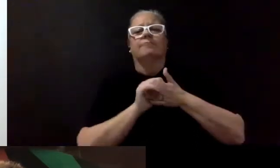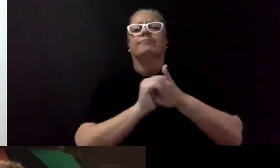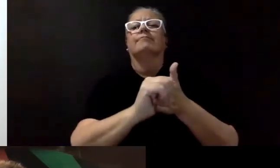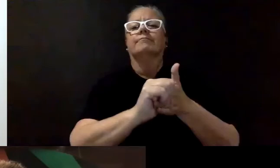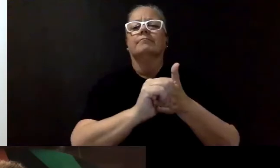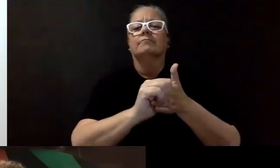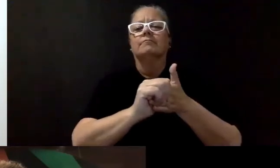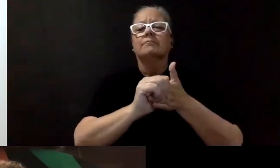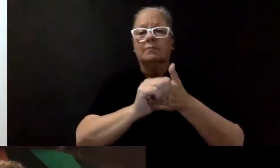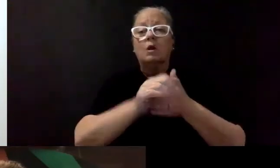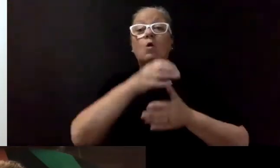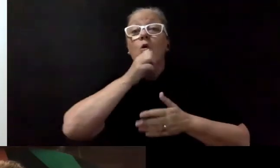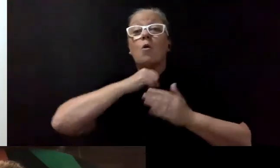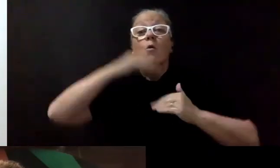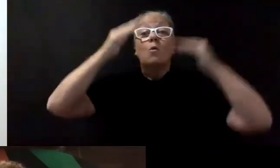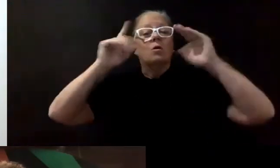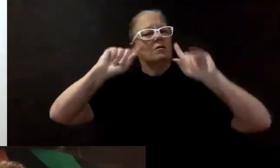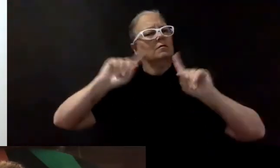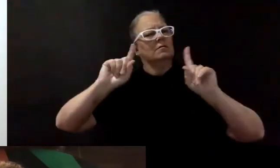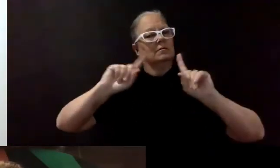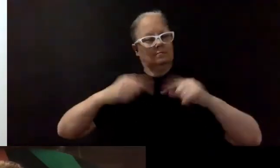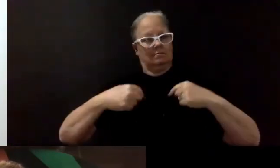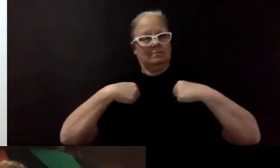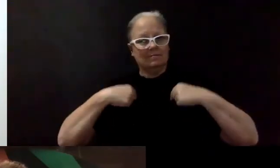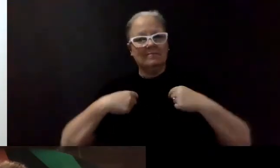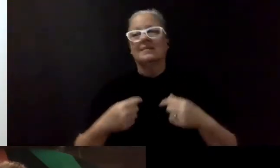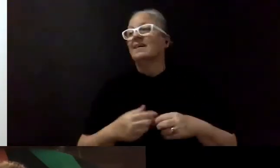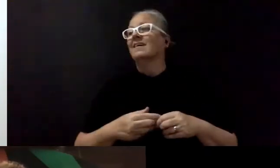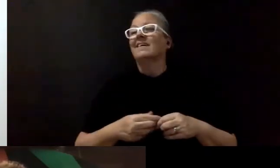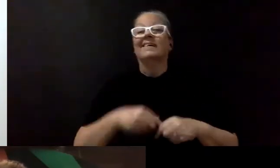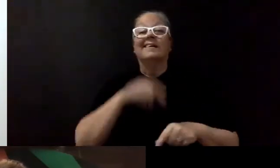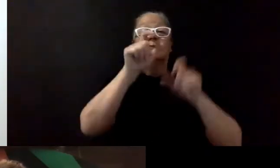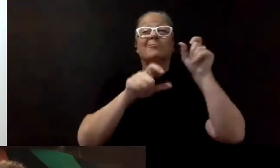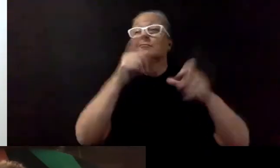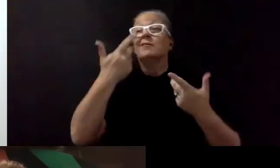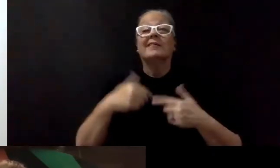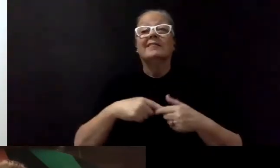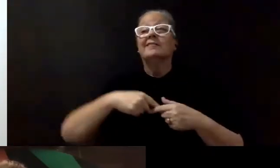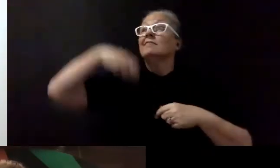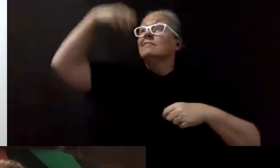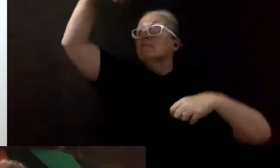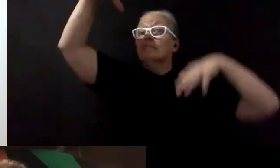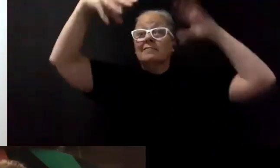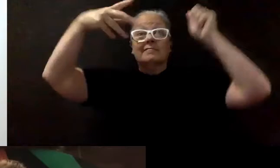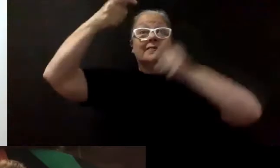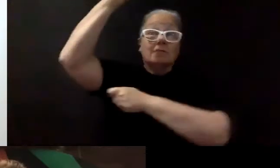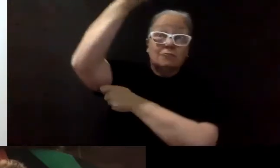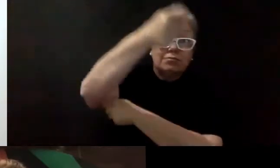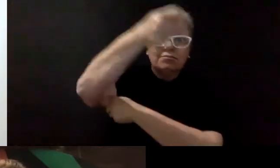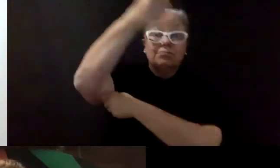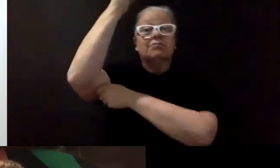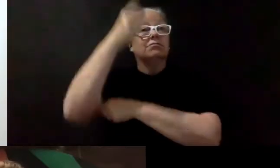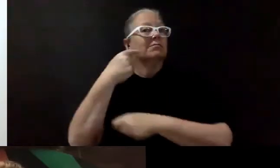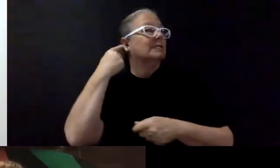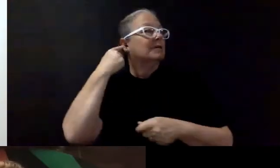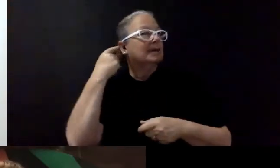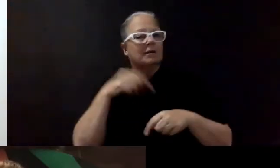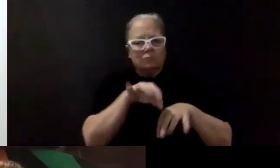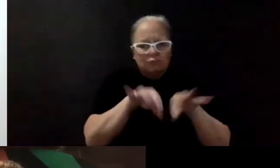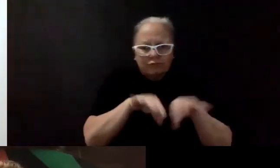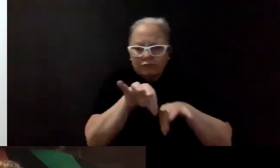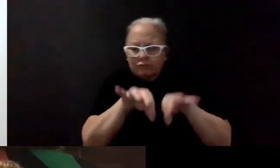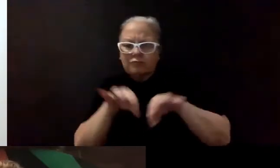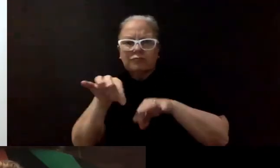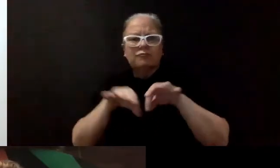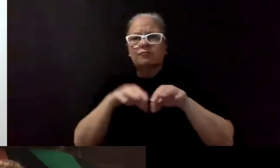many people across lighting and sound and design and all of those different aspects.